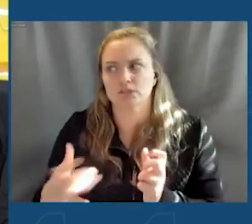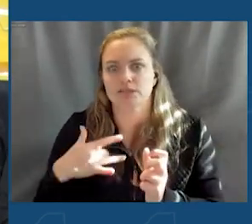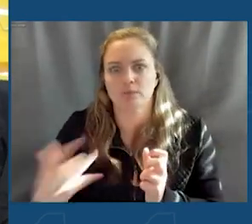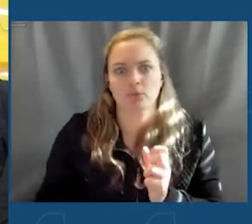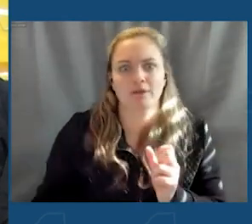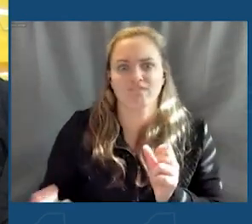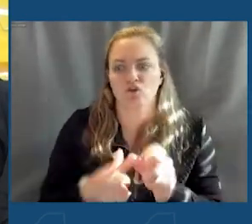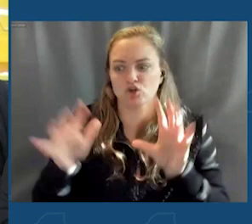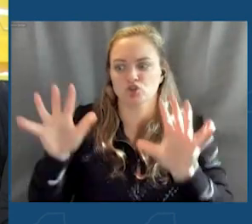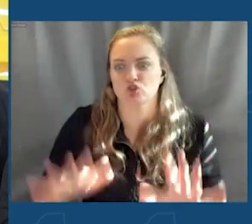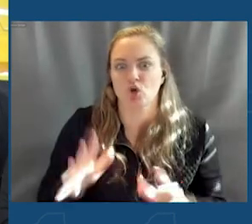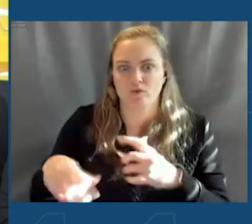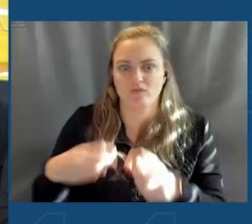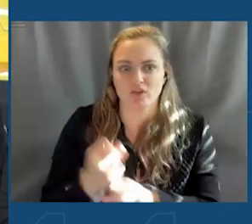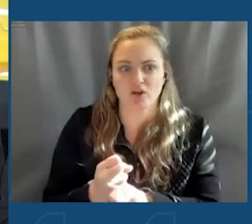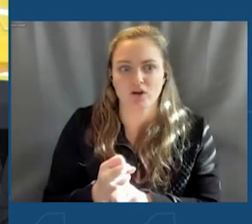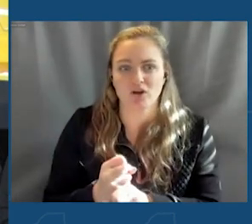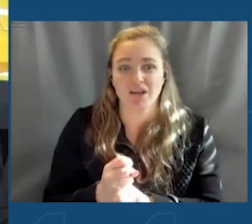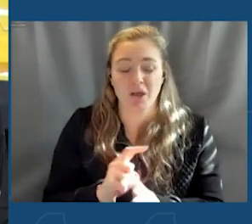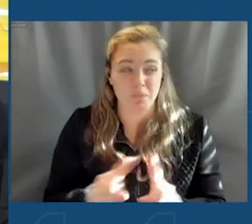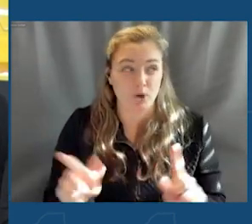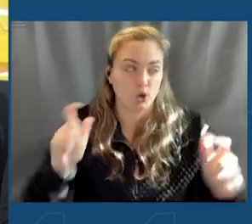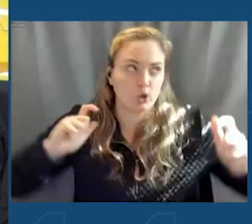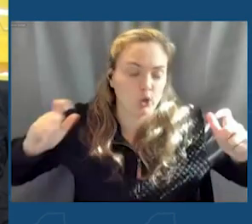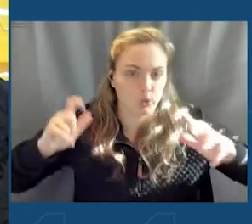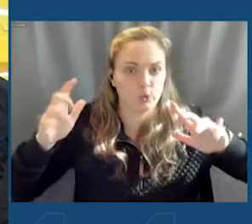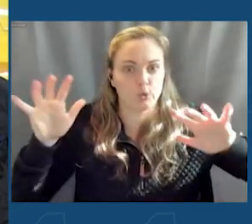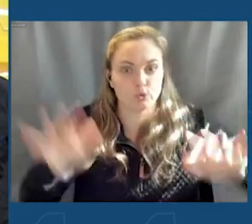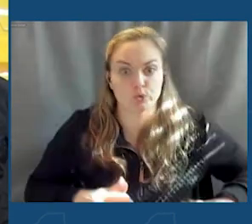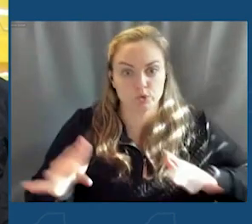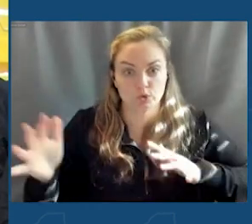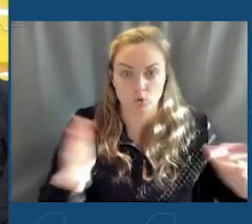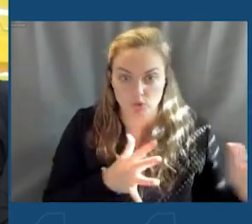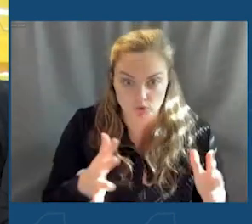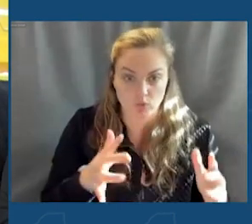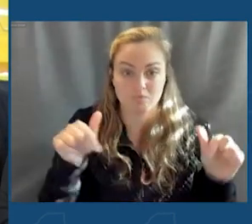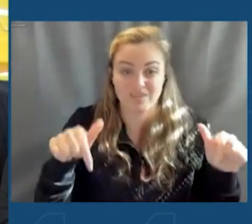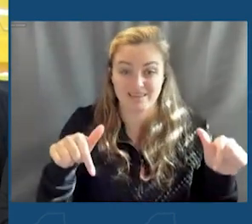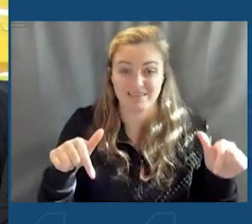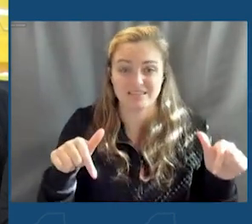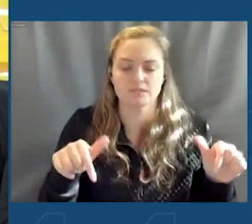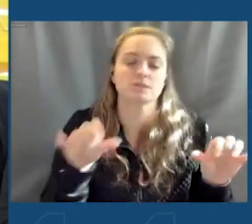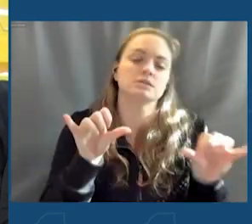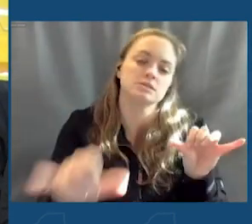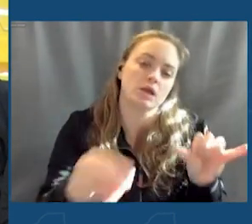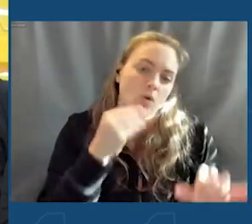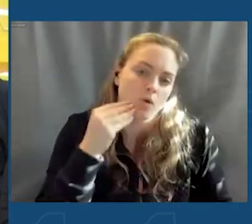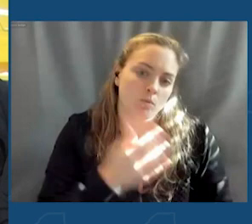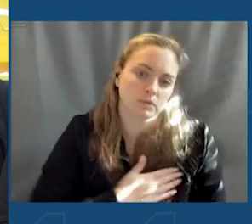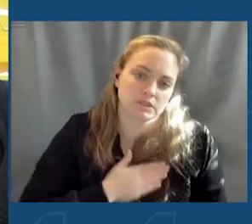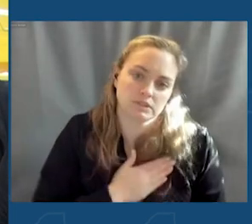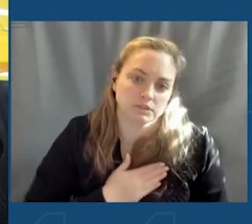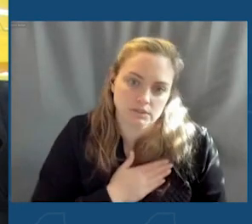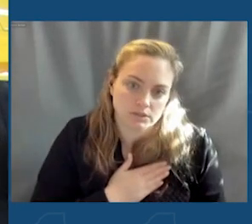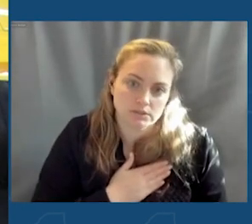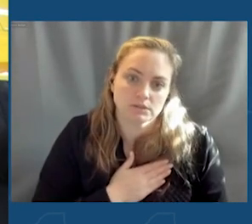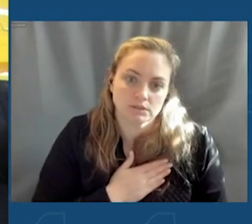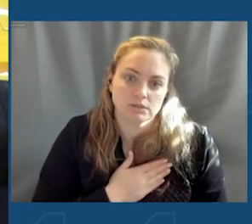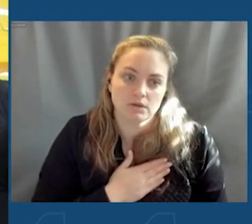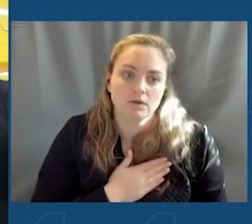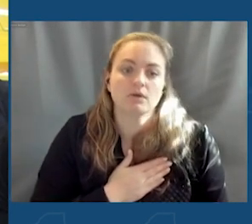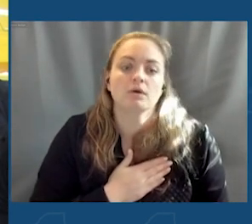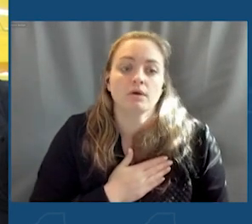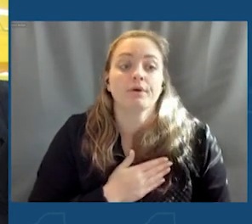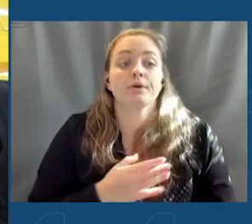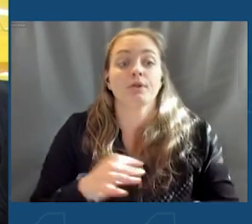of the season. Nevertheless, a major snowstorm like this. So please, stay home. The Erie County Emergency Operations Center